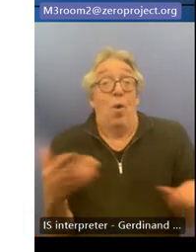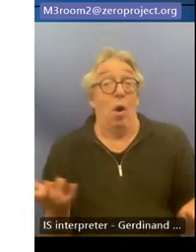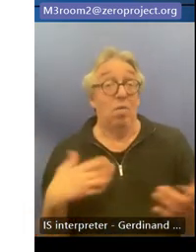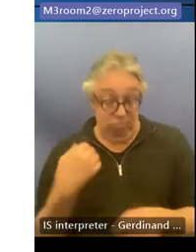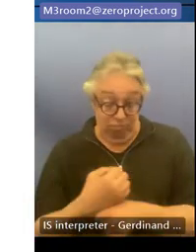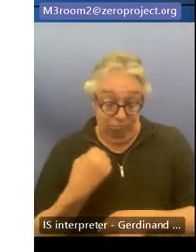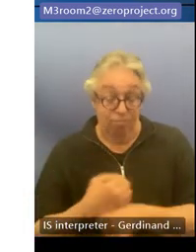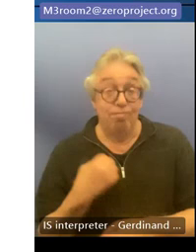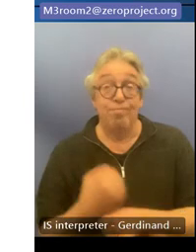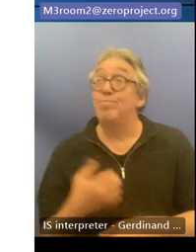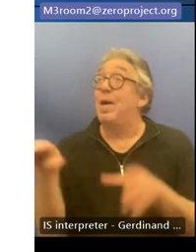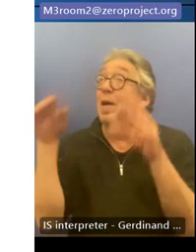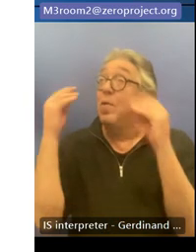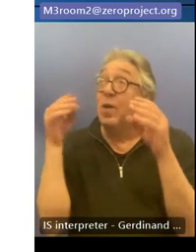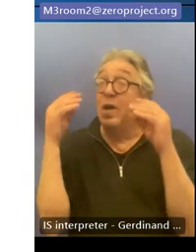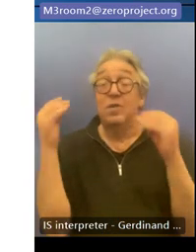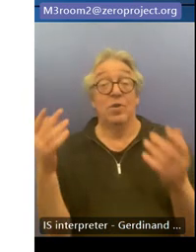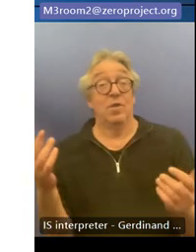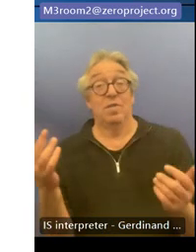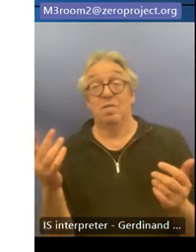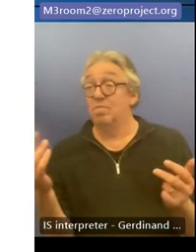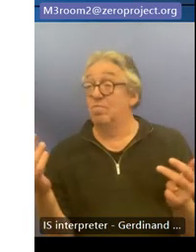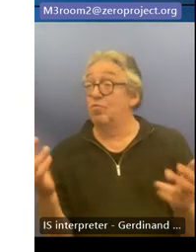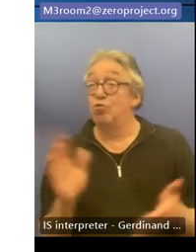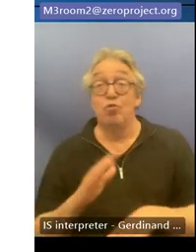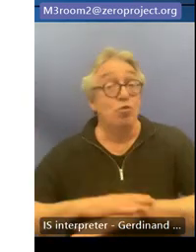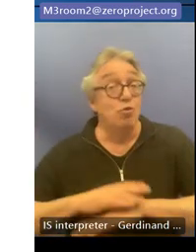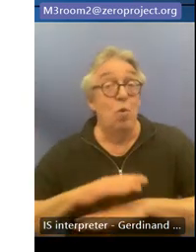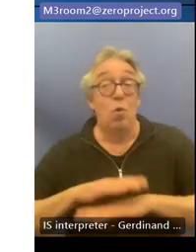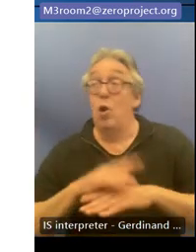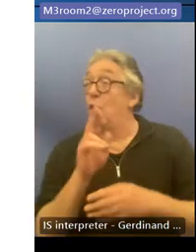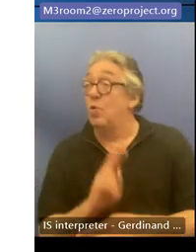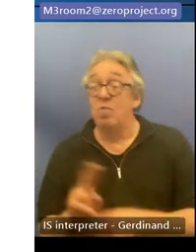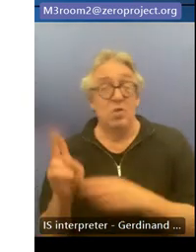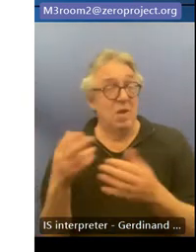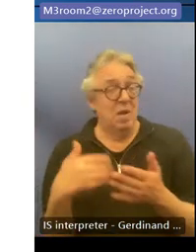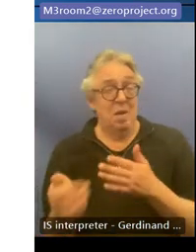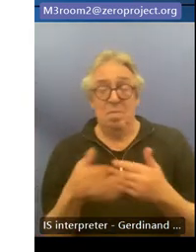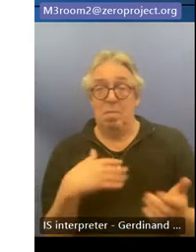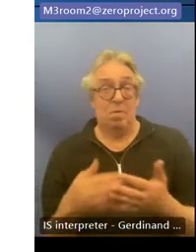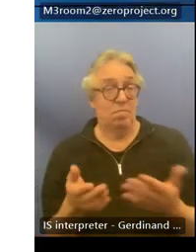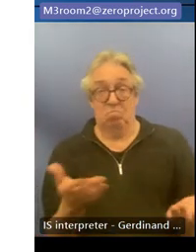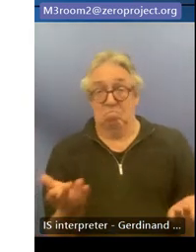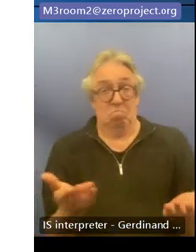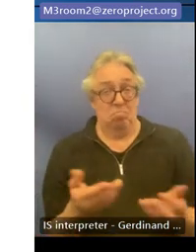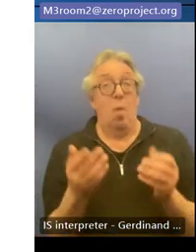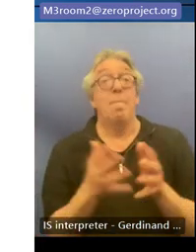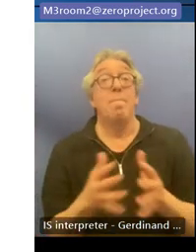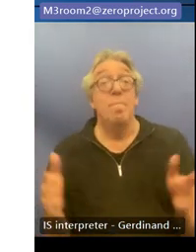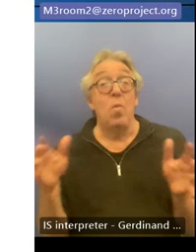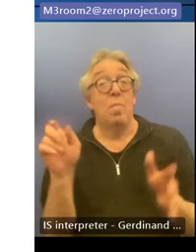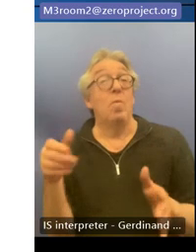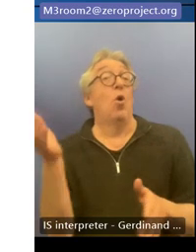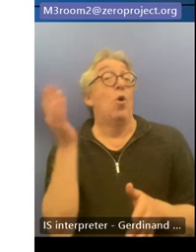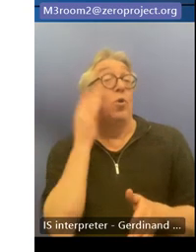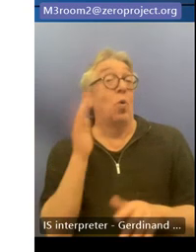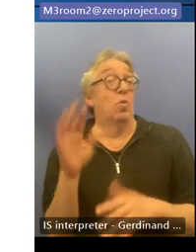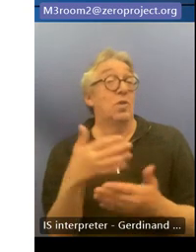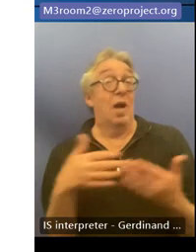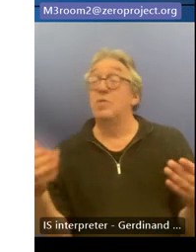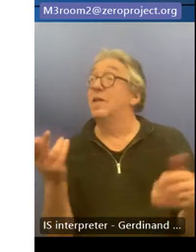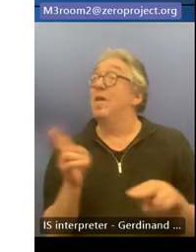in educational settings, in their schools, in universities, whatever you can think of, wherever they have access in sign